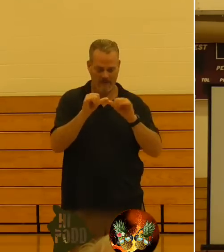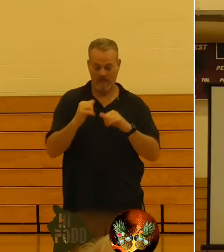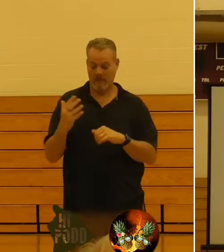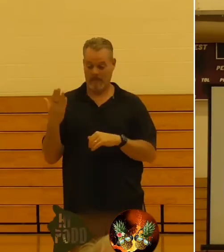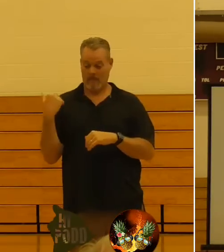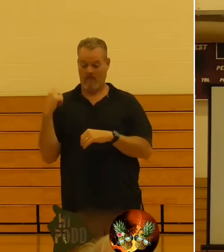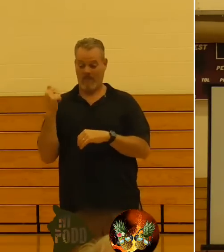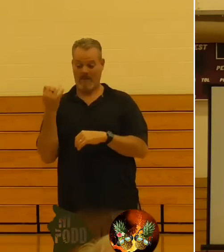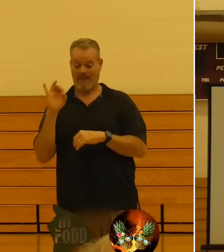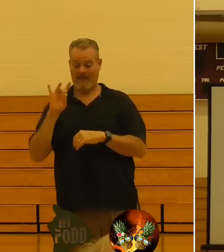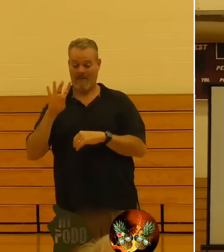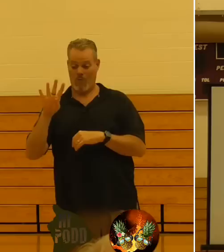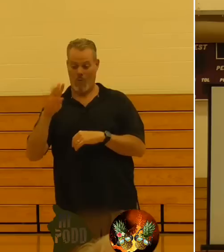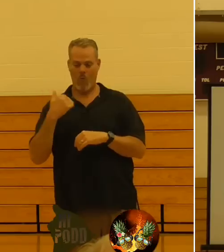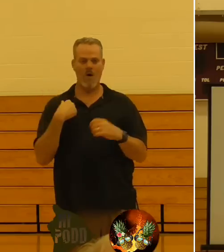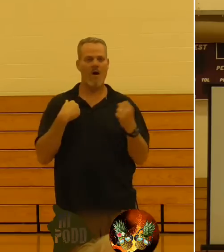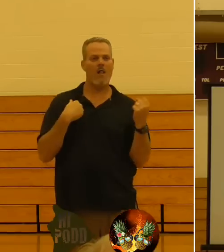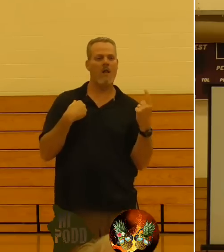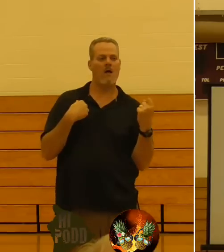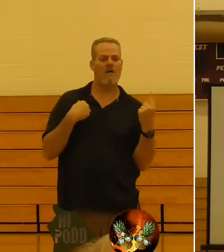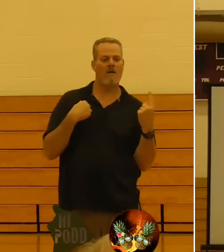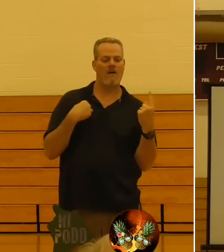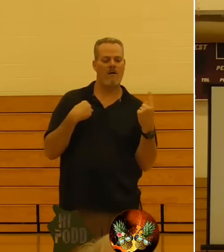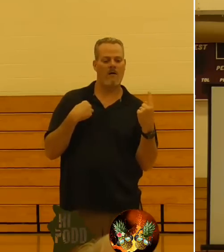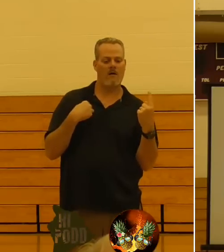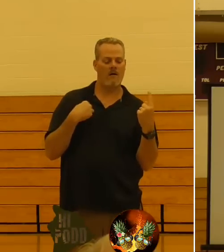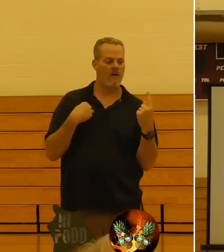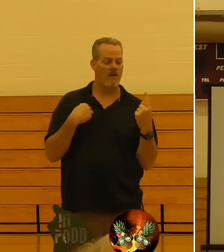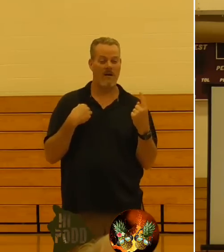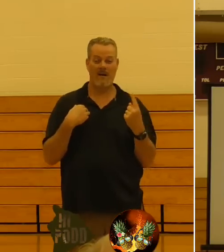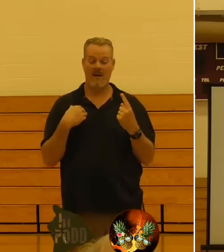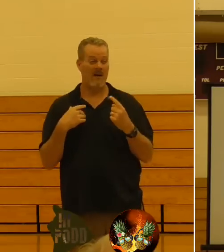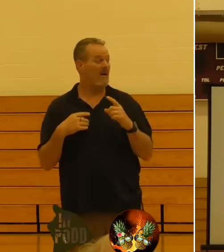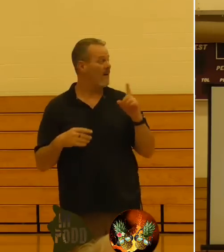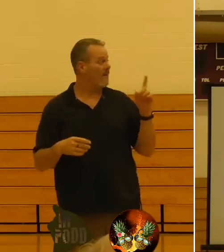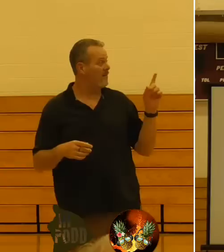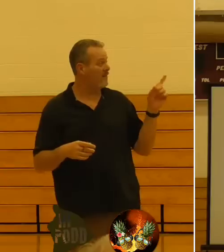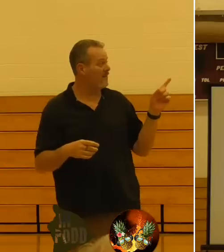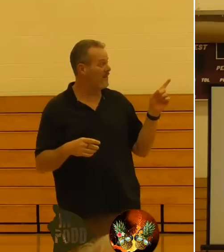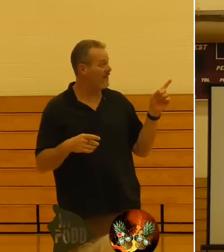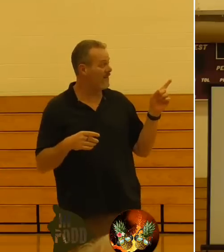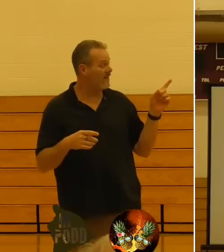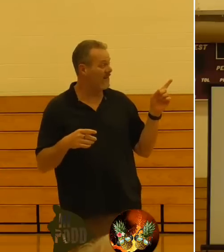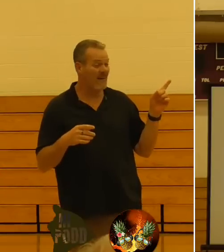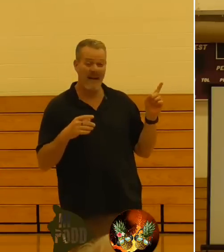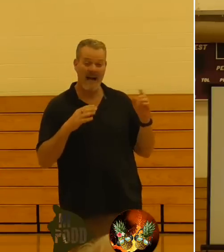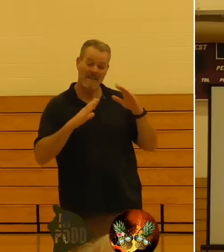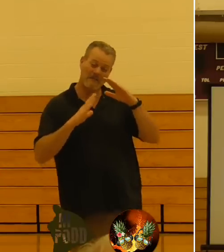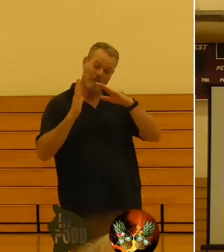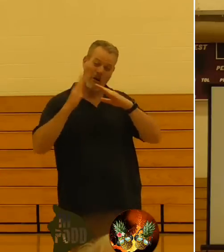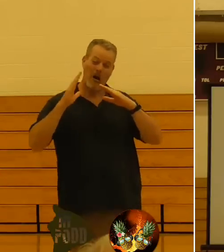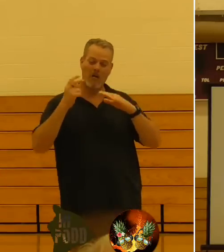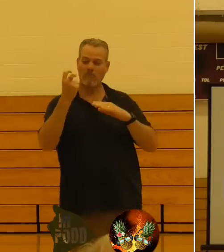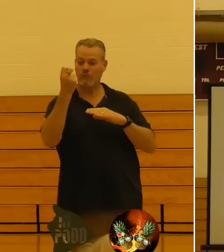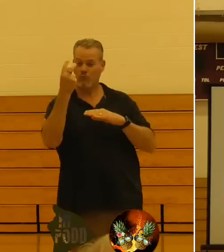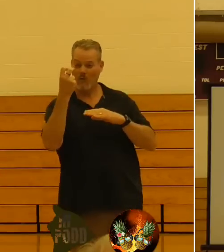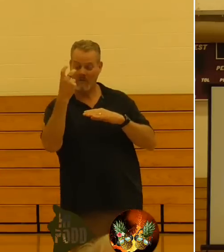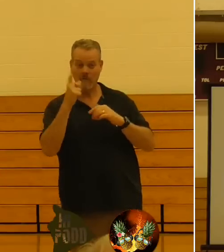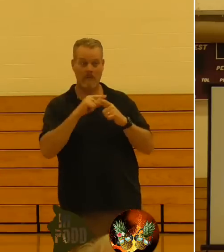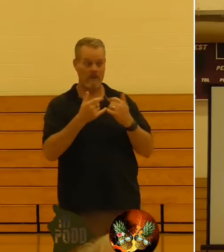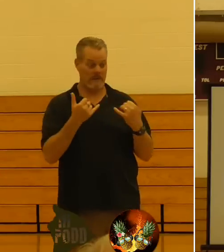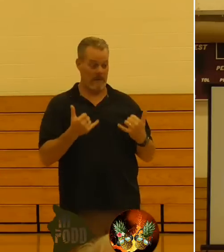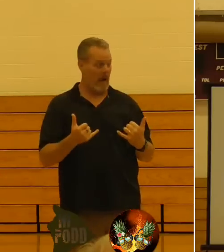84, we had 11. Just at the peak, we had only 12. And right